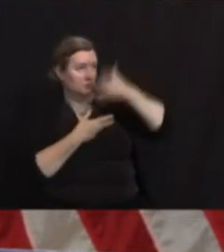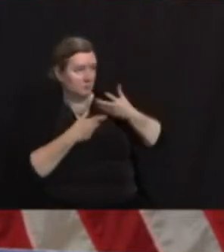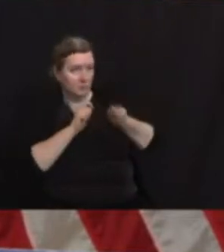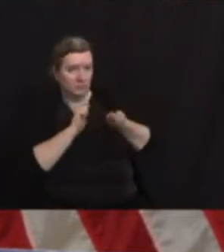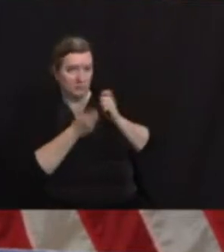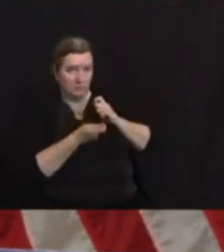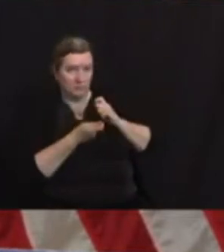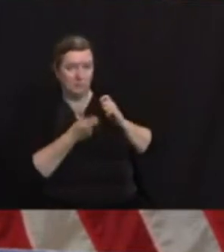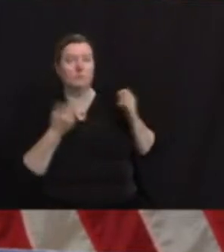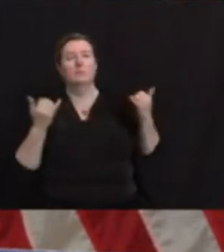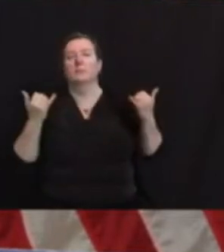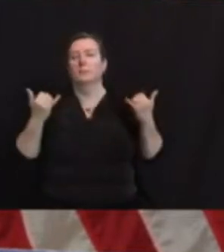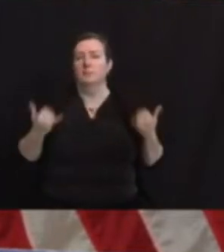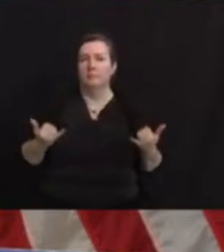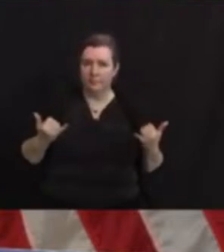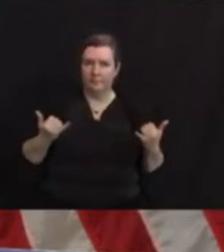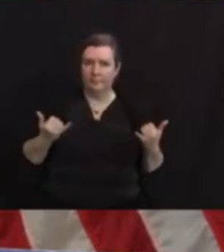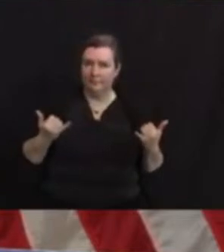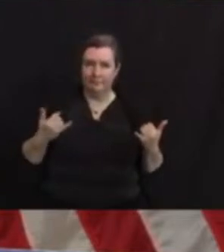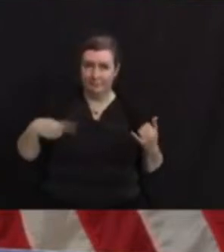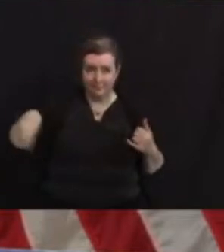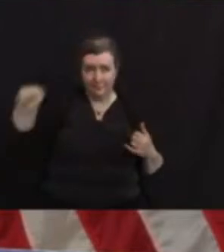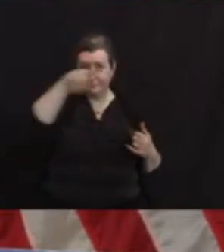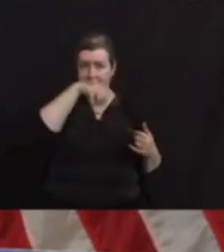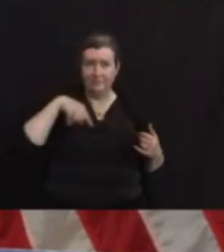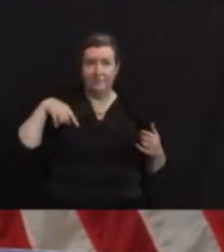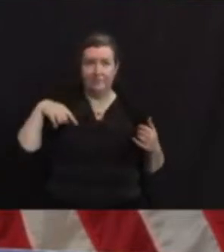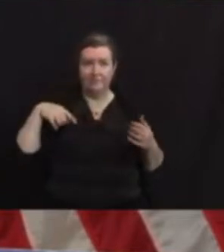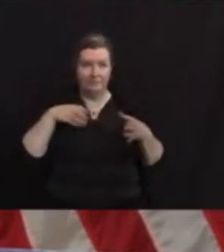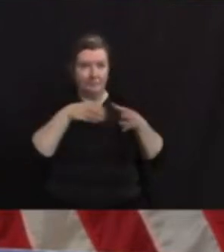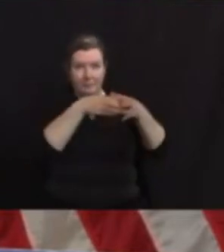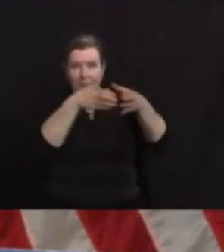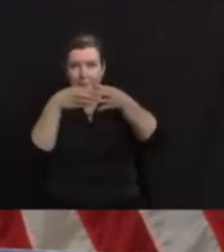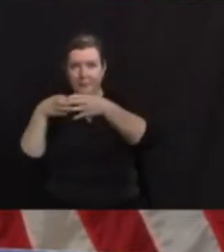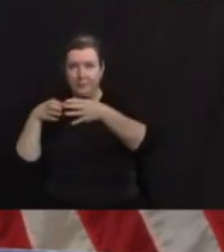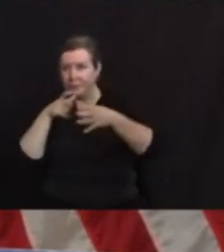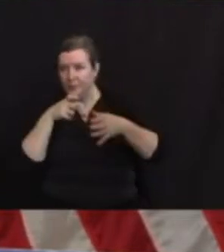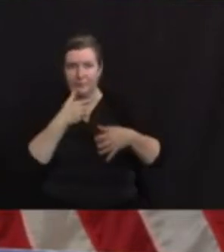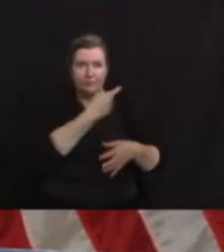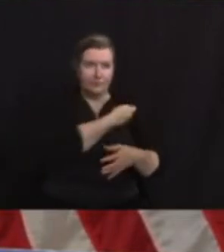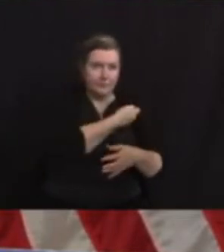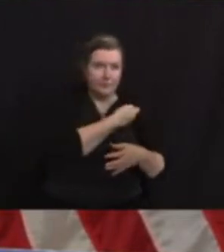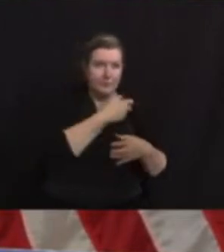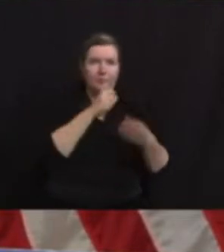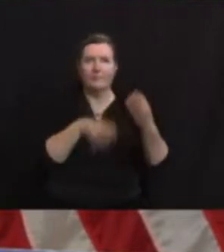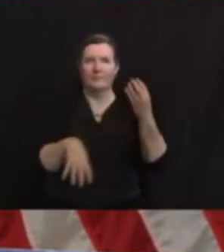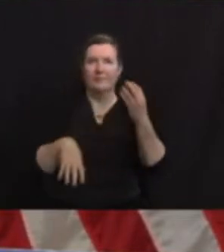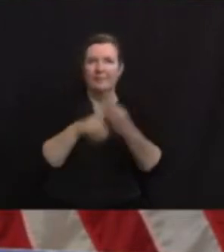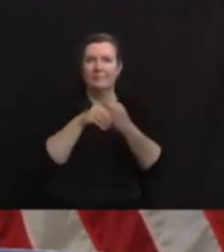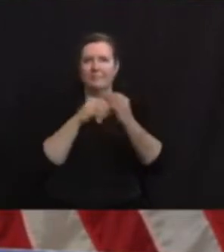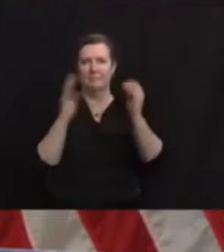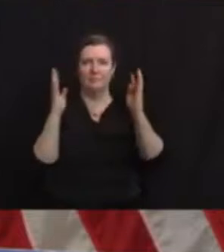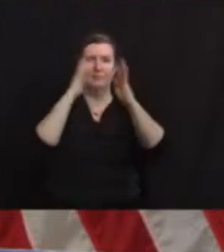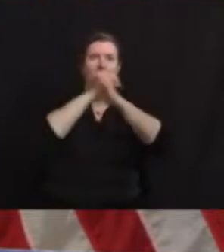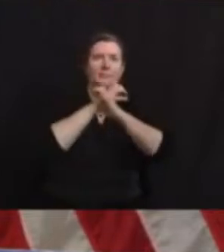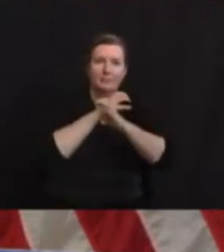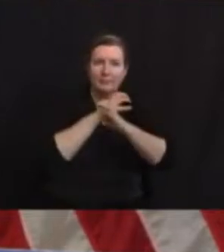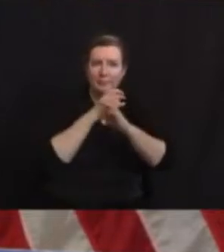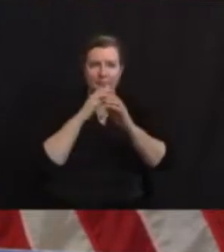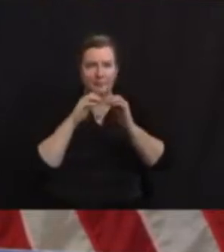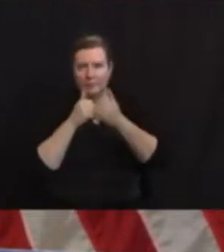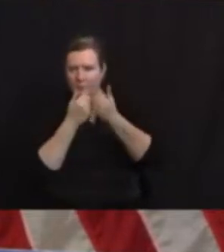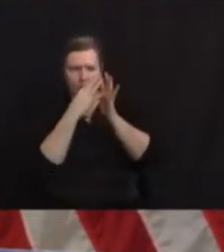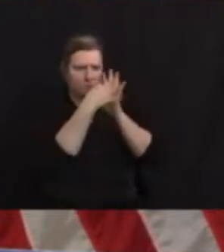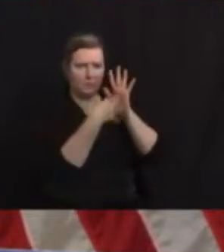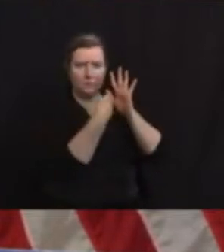talking about our pods having to figure out, well, when are we going to schedule these people? It's going to put a complexity into the logistics if we change it at this point